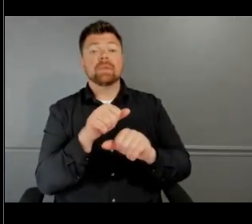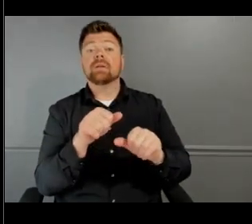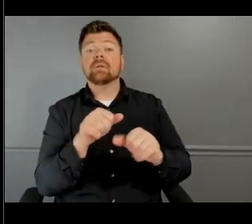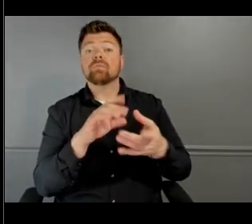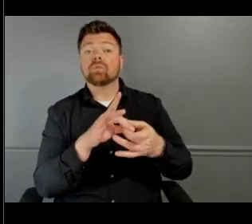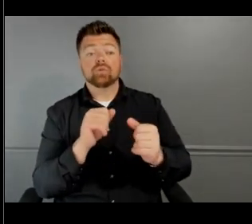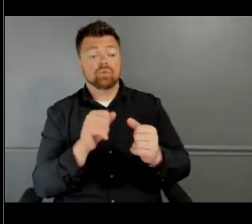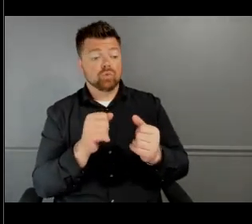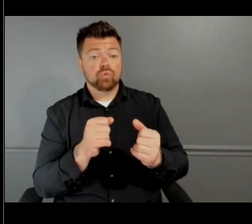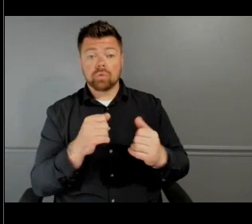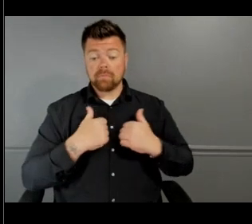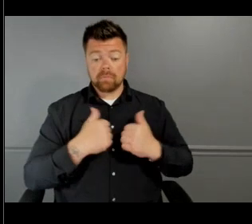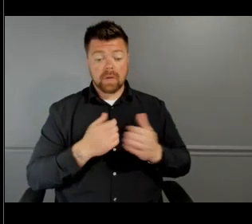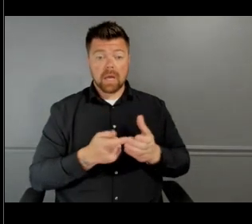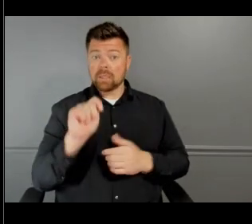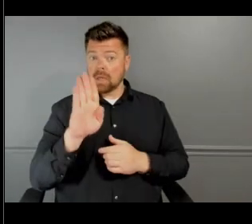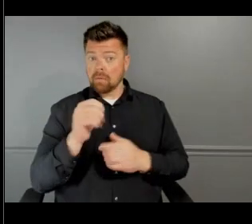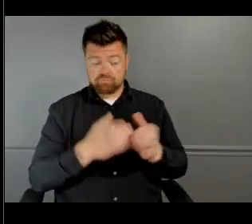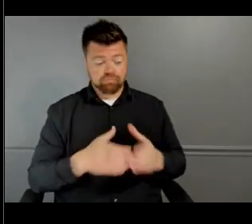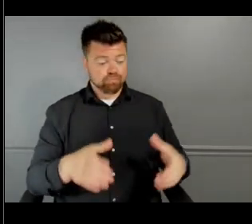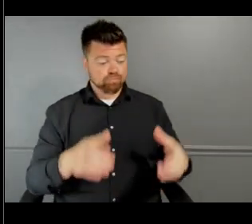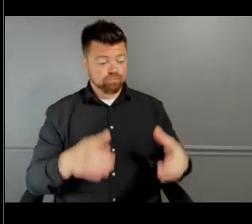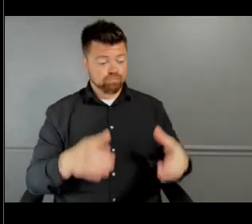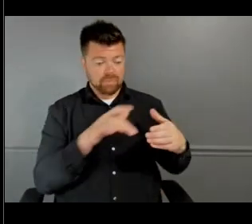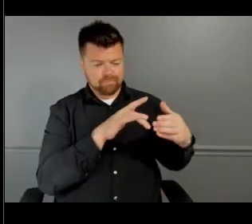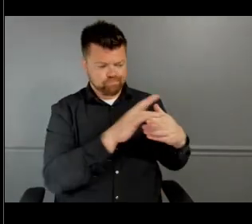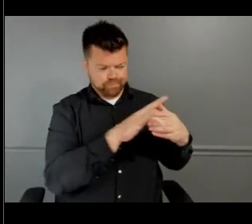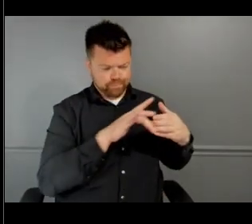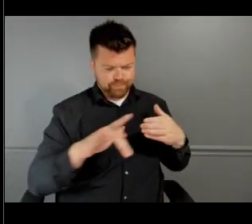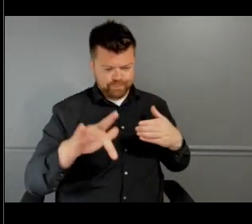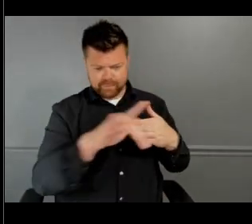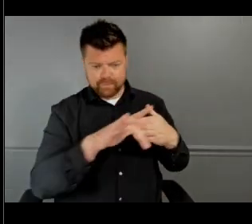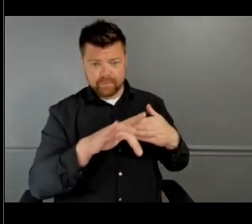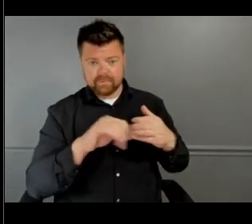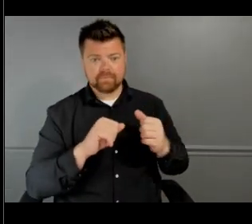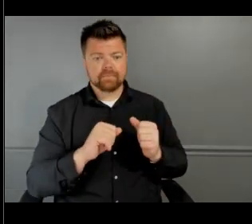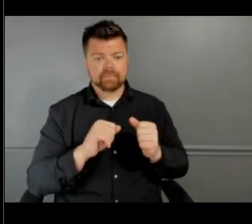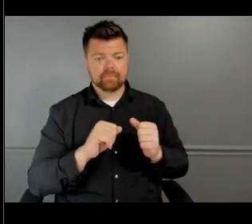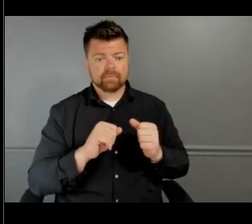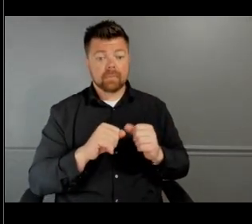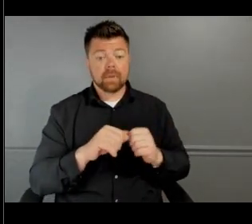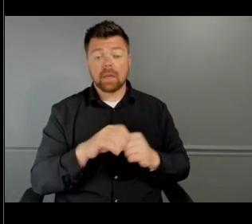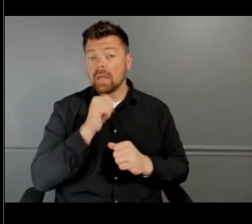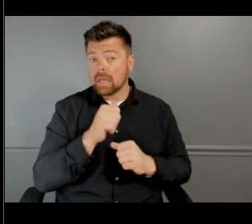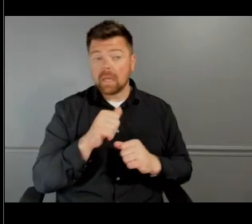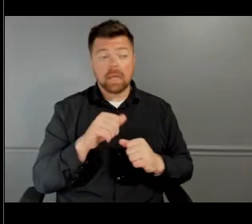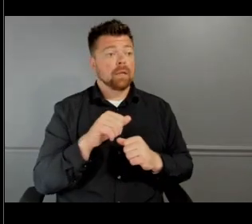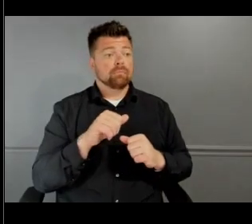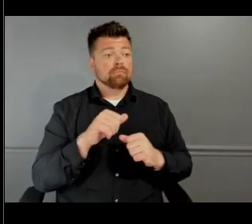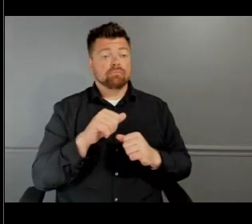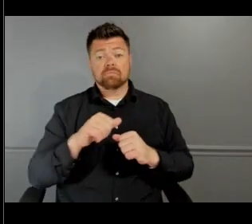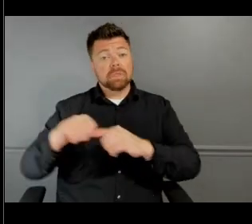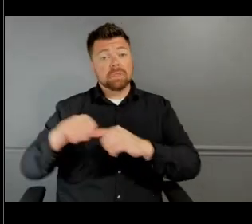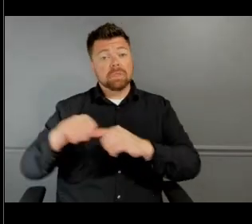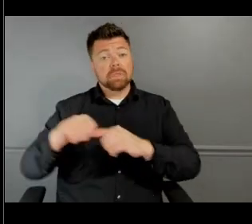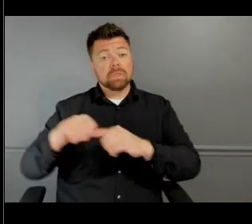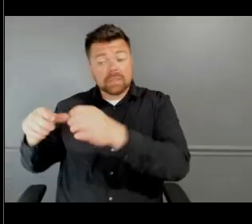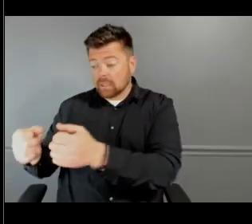bathtub. Neither a lavatory-based cabinet nor a